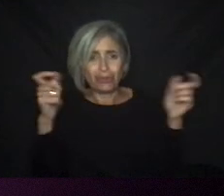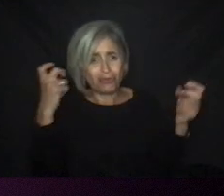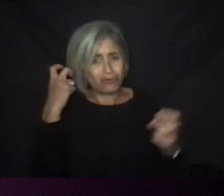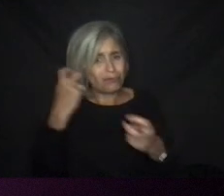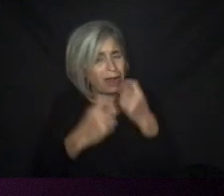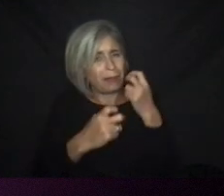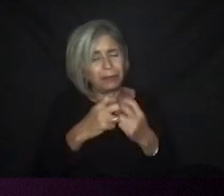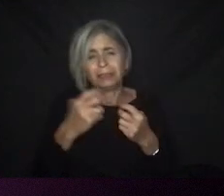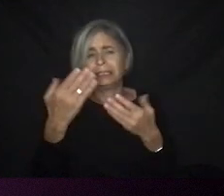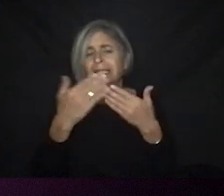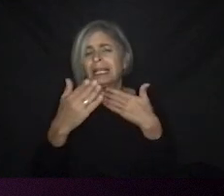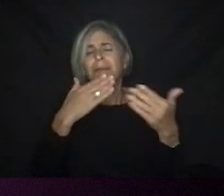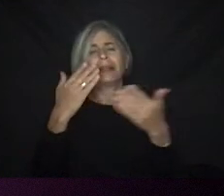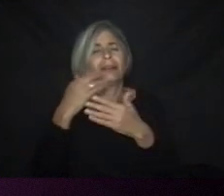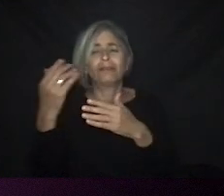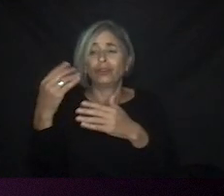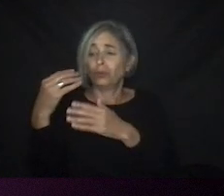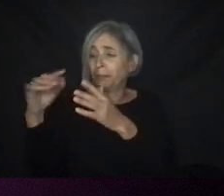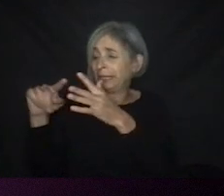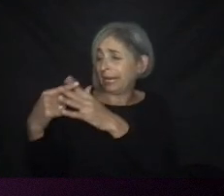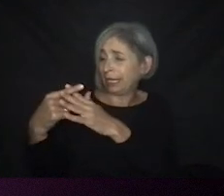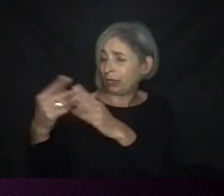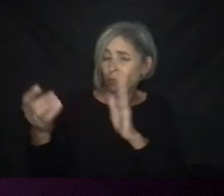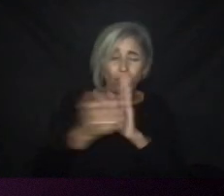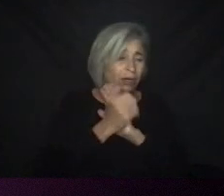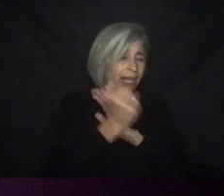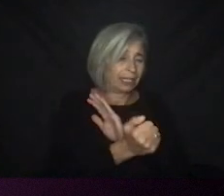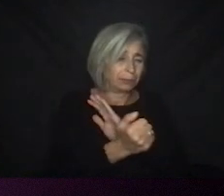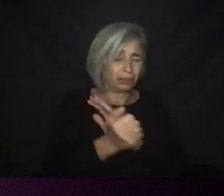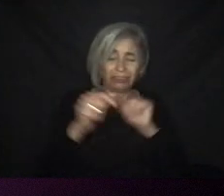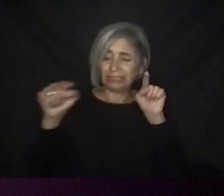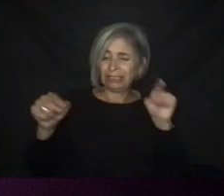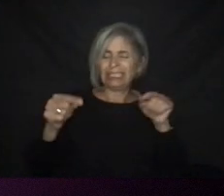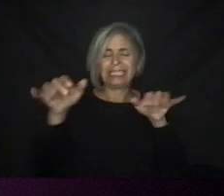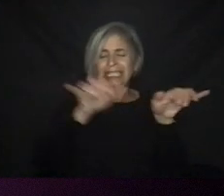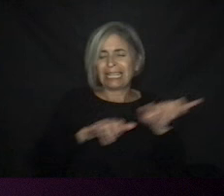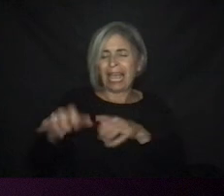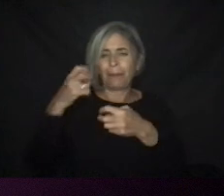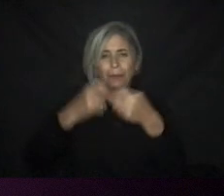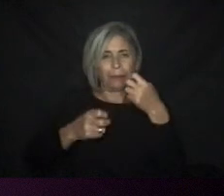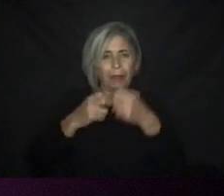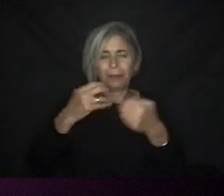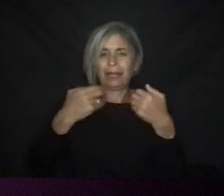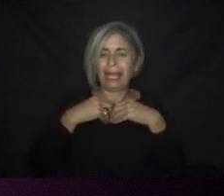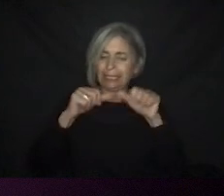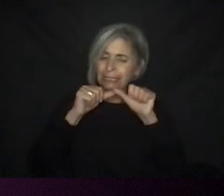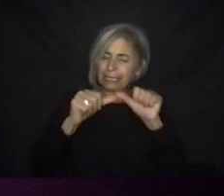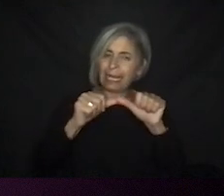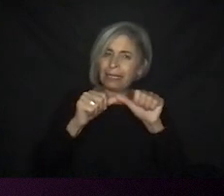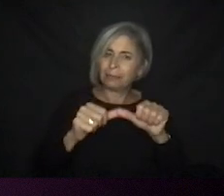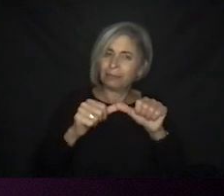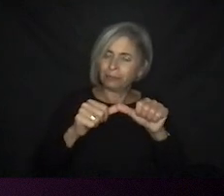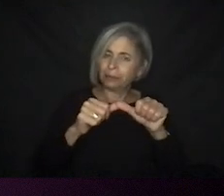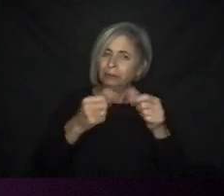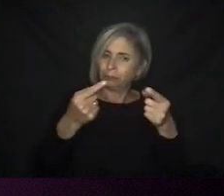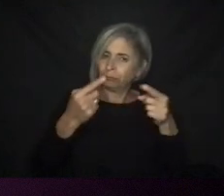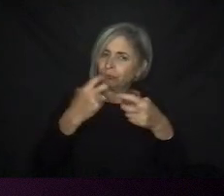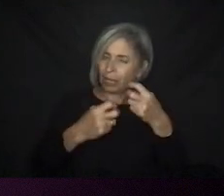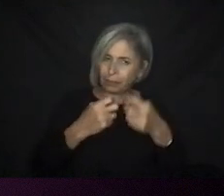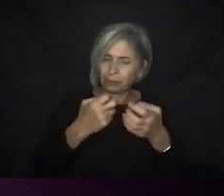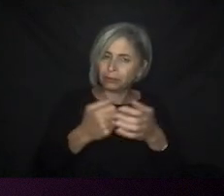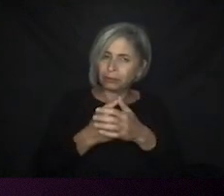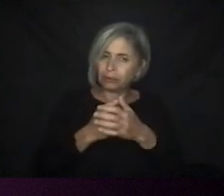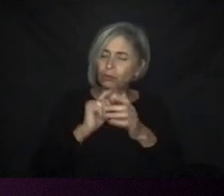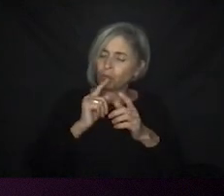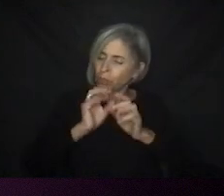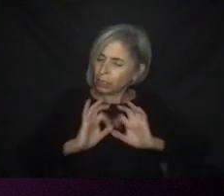Doesn't matter if you're a novice or an expert. It's one common problem. And it has sustainability ramifications. It's